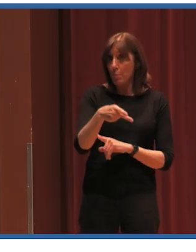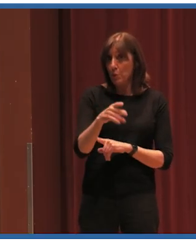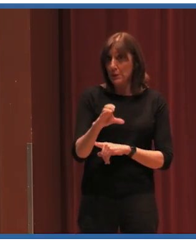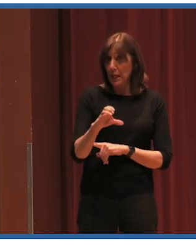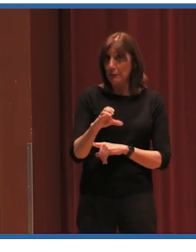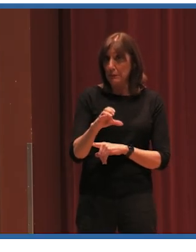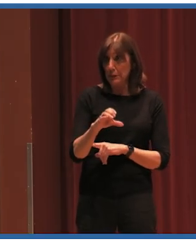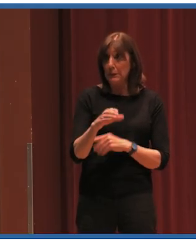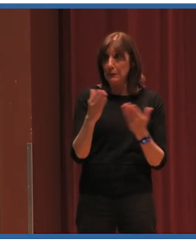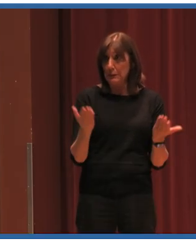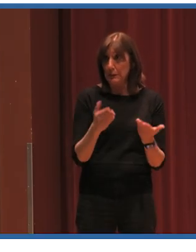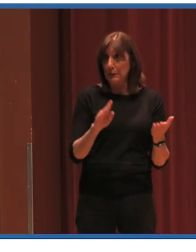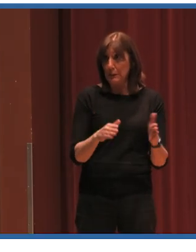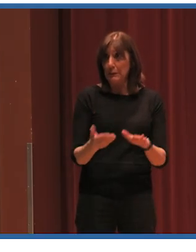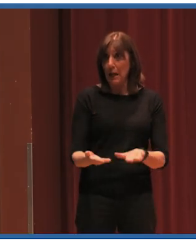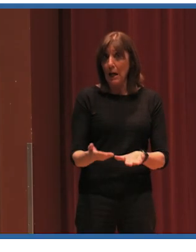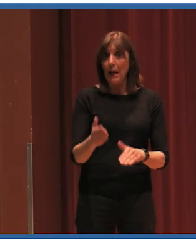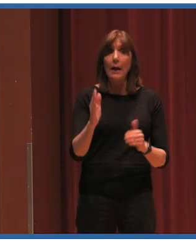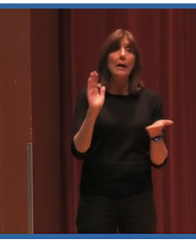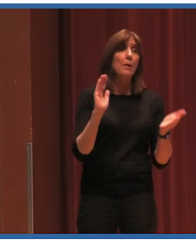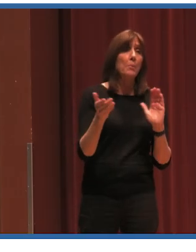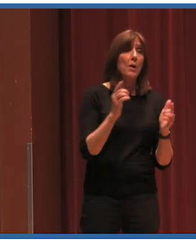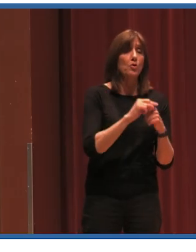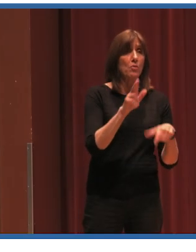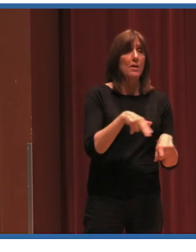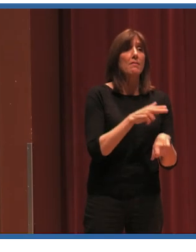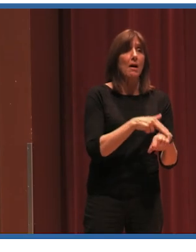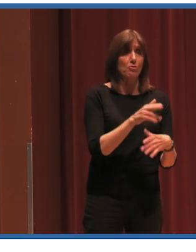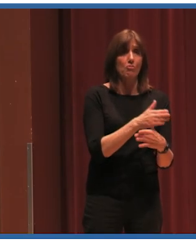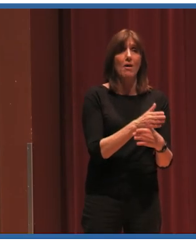mortality rate compared to the national average.